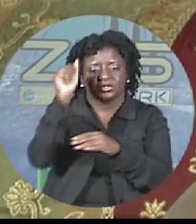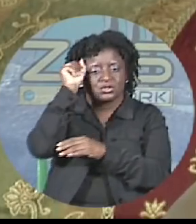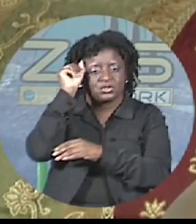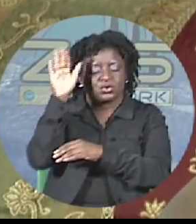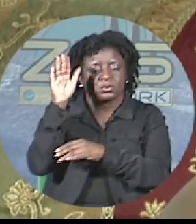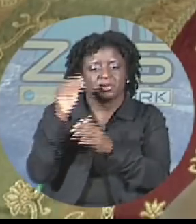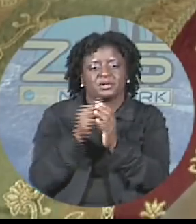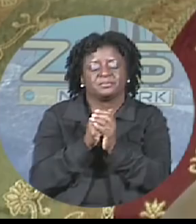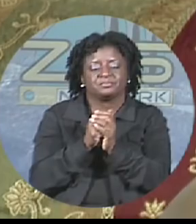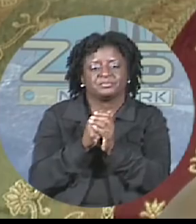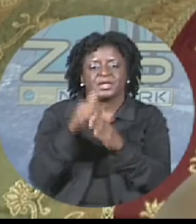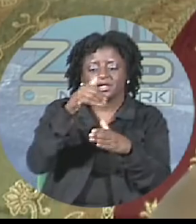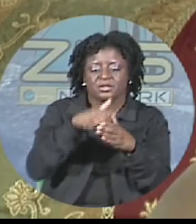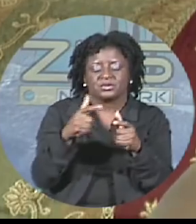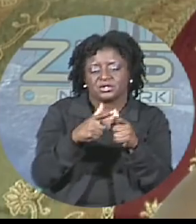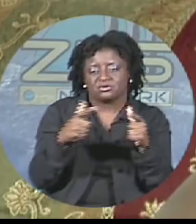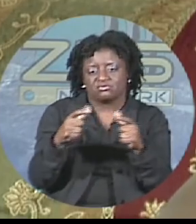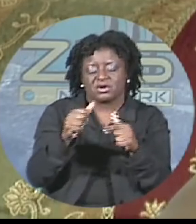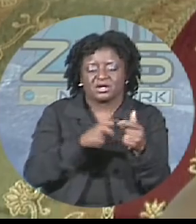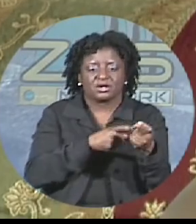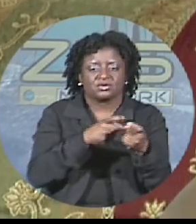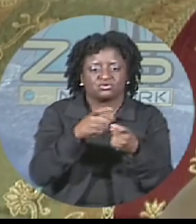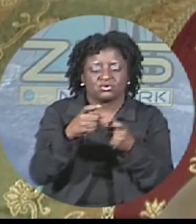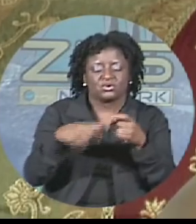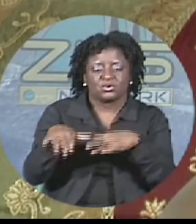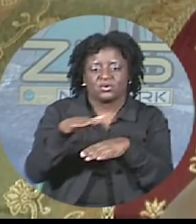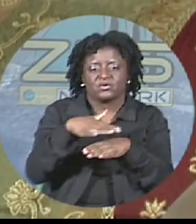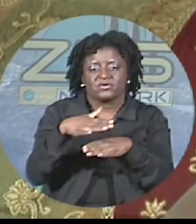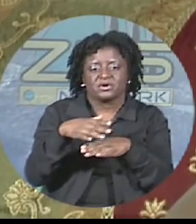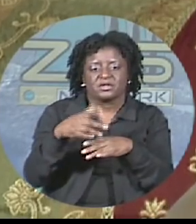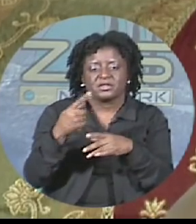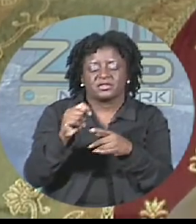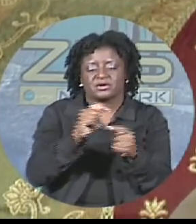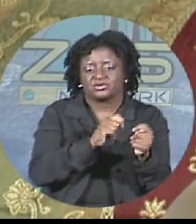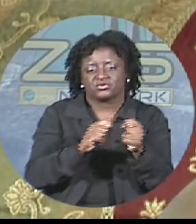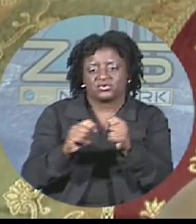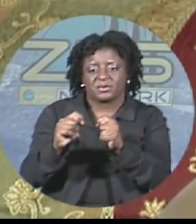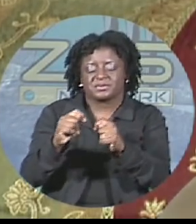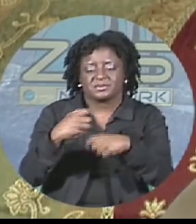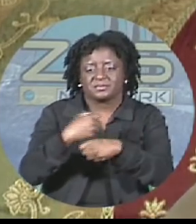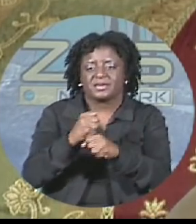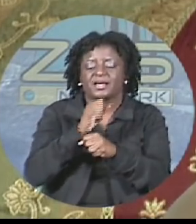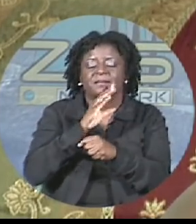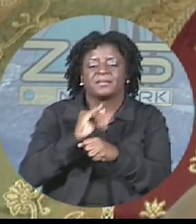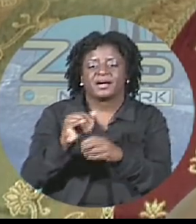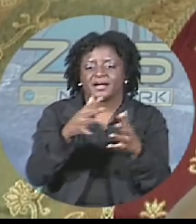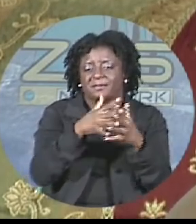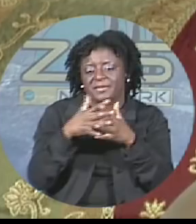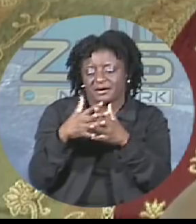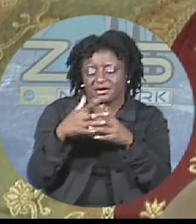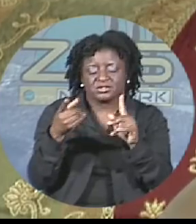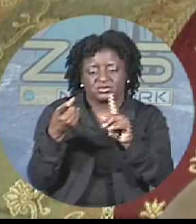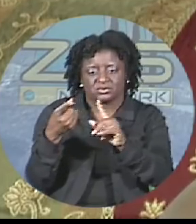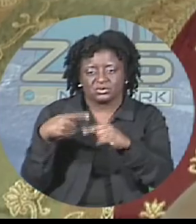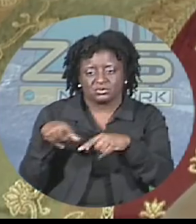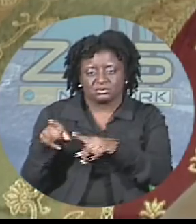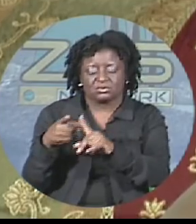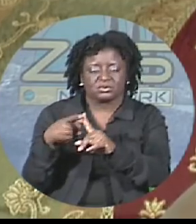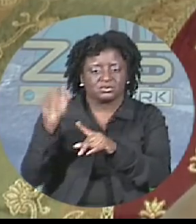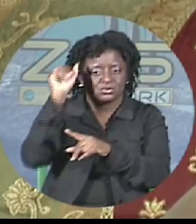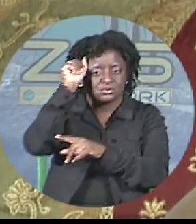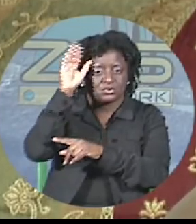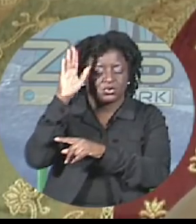It includes a greater control over the trips made by Americans to Cuba under the